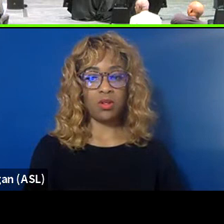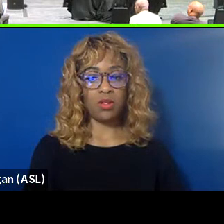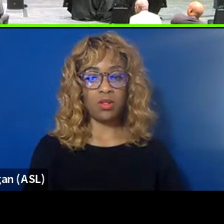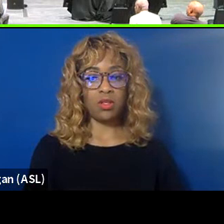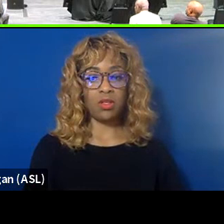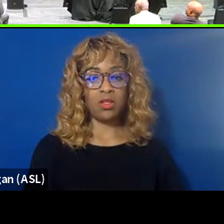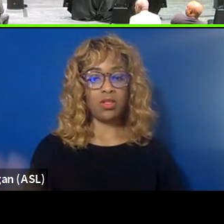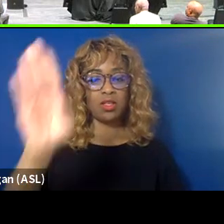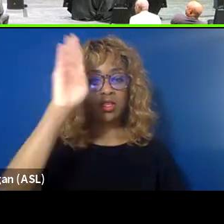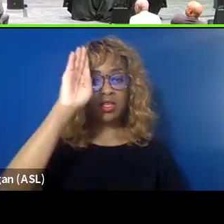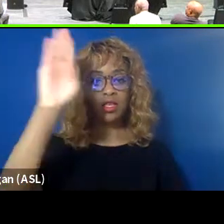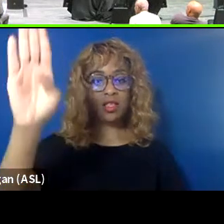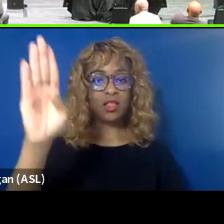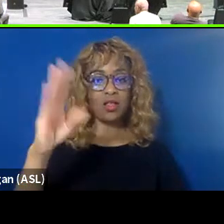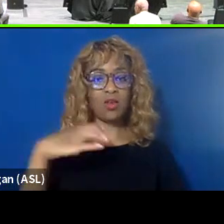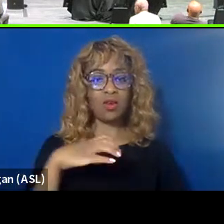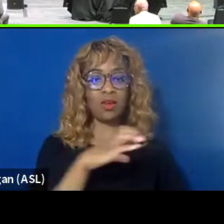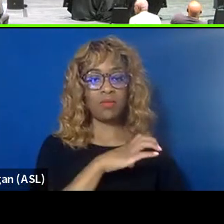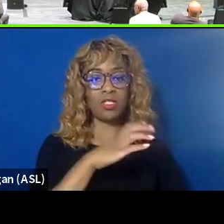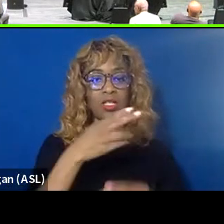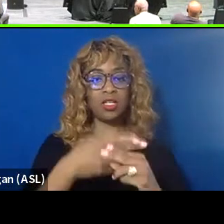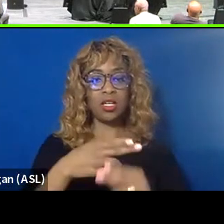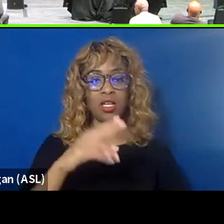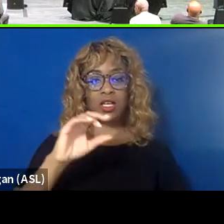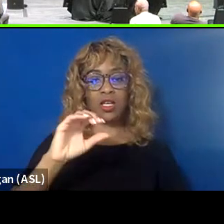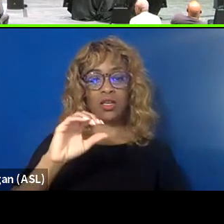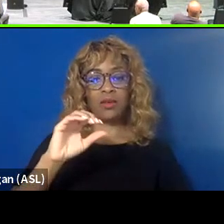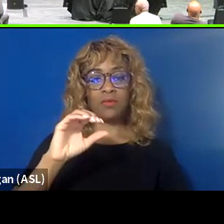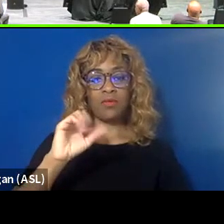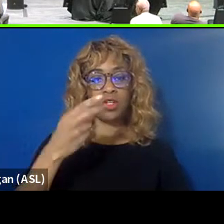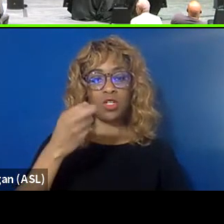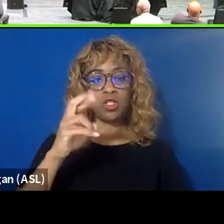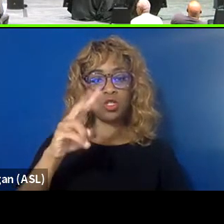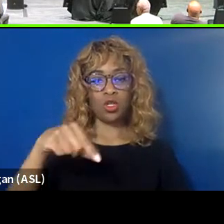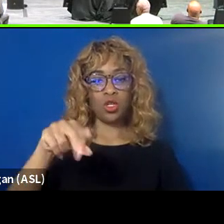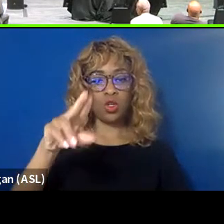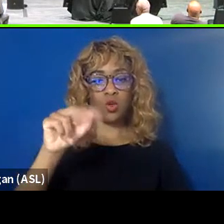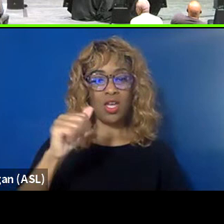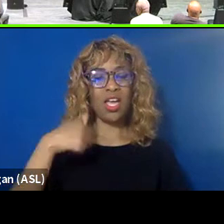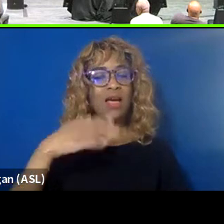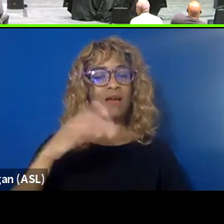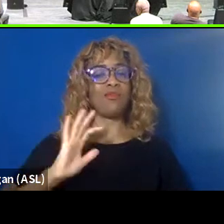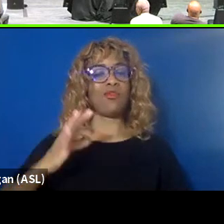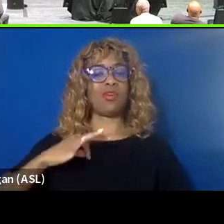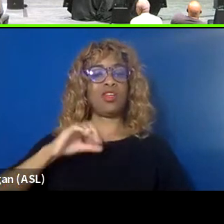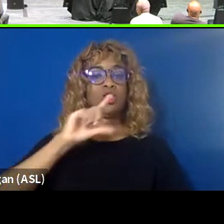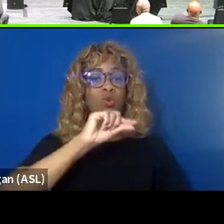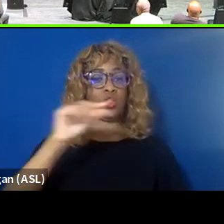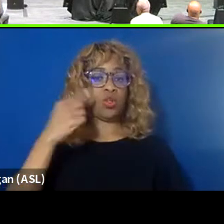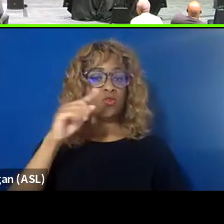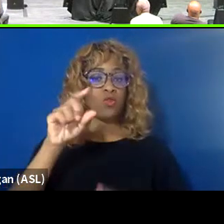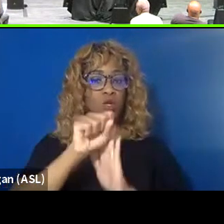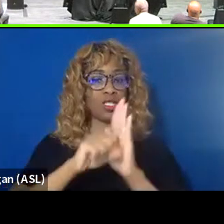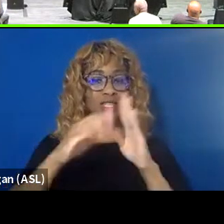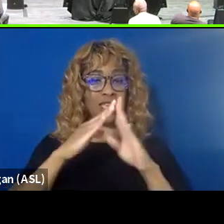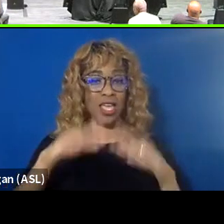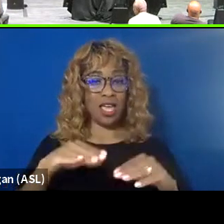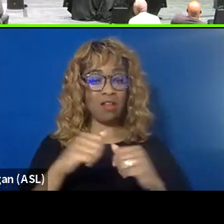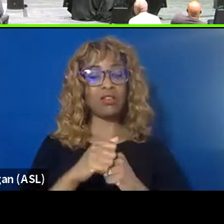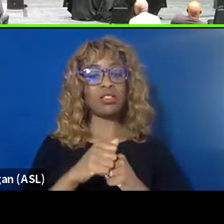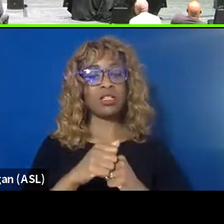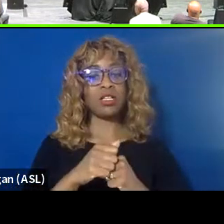Good afternoon, Commission. My name is Shokwe Pitchford. I was a candidate in 2020 for State House, and I was able to hear